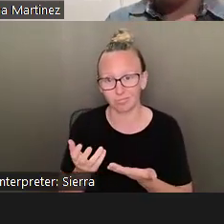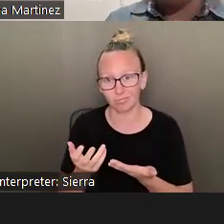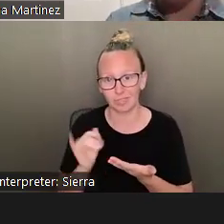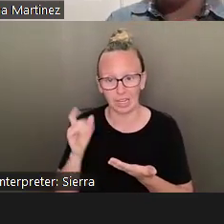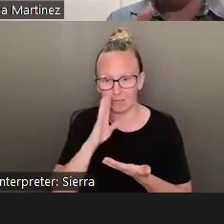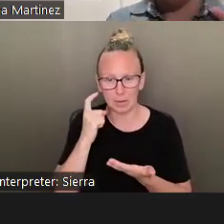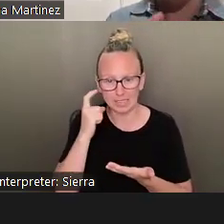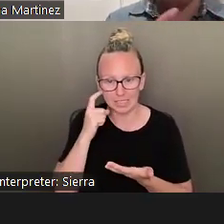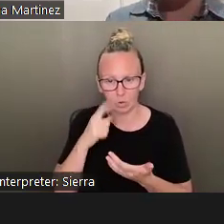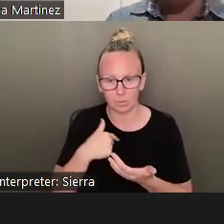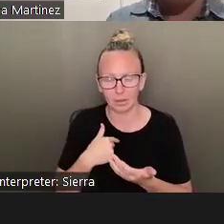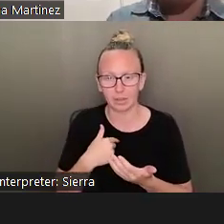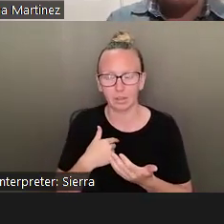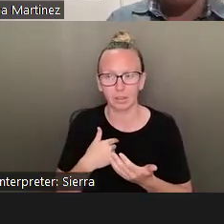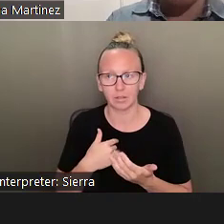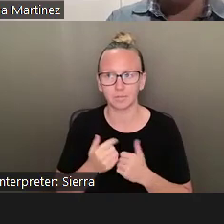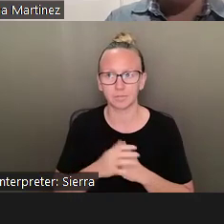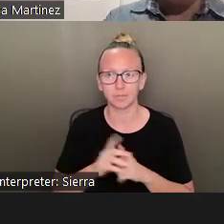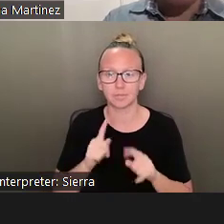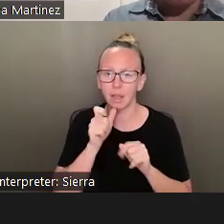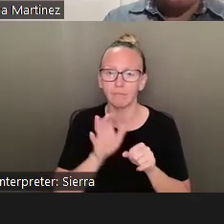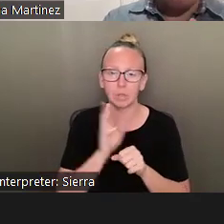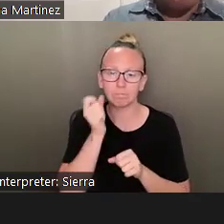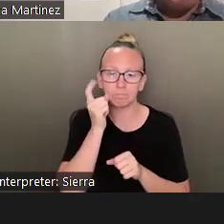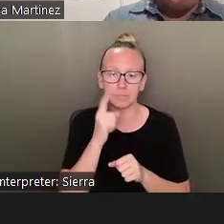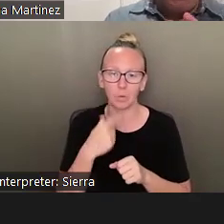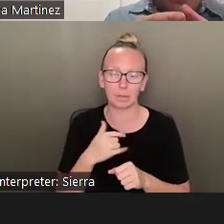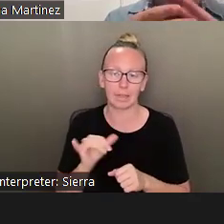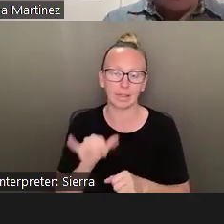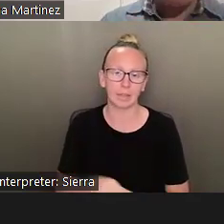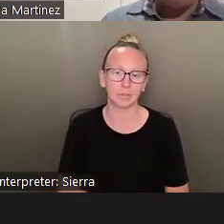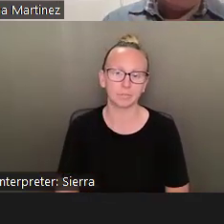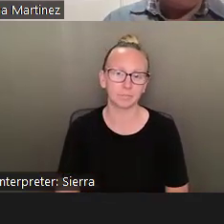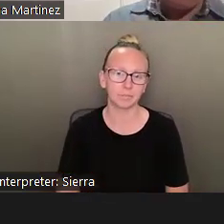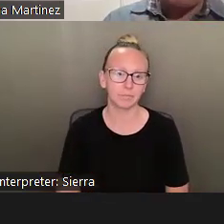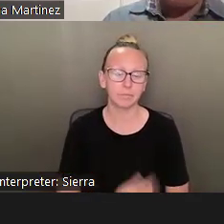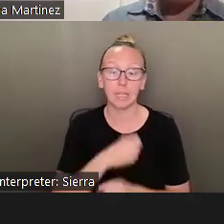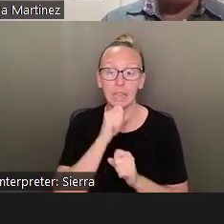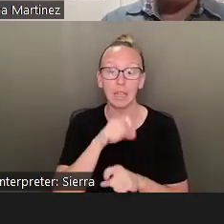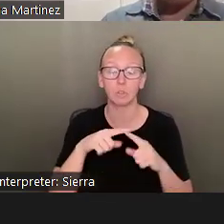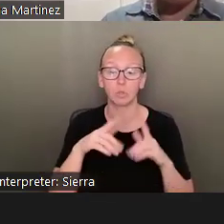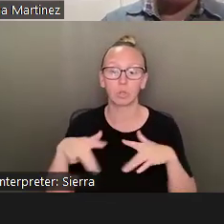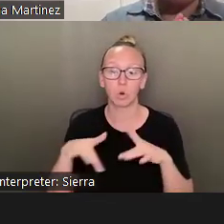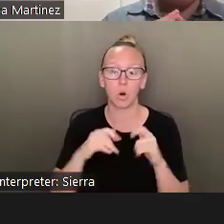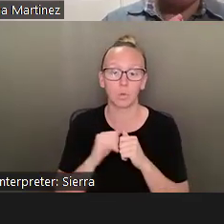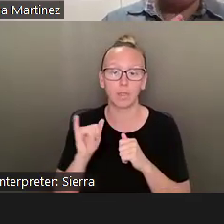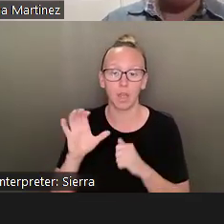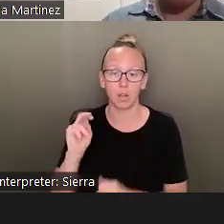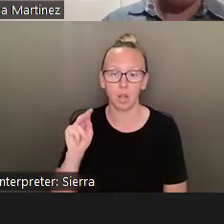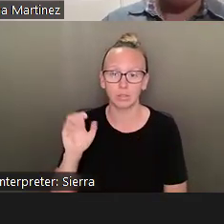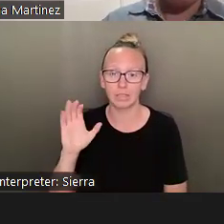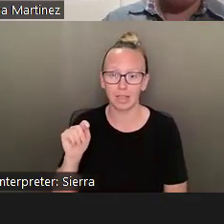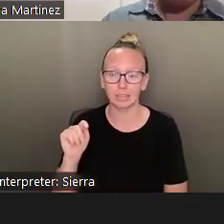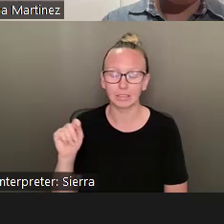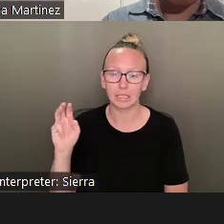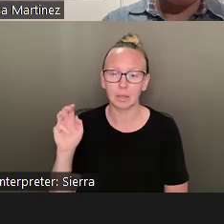sense to me, doesn't register to me that way. But I love recording with contact microphones because it's a way for me to